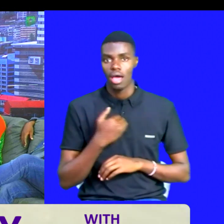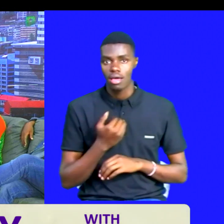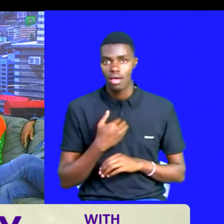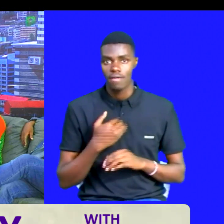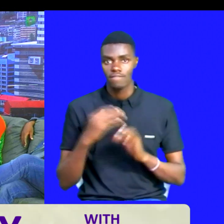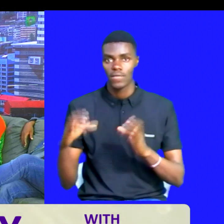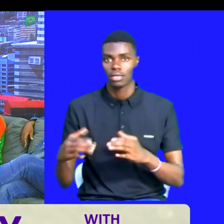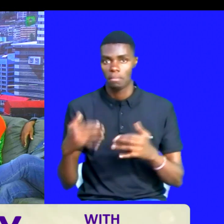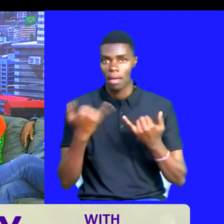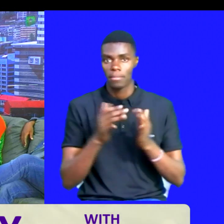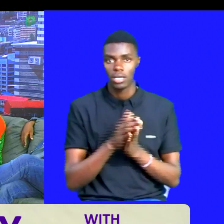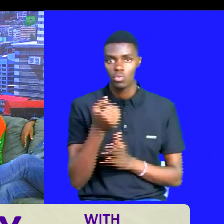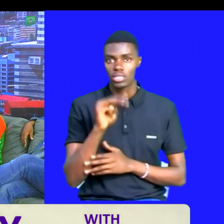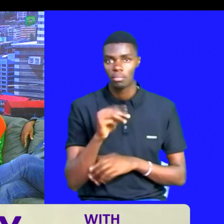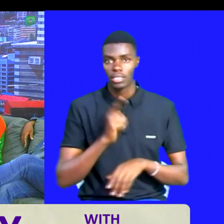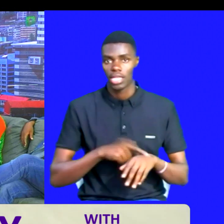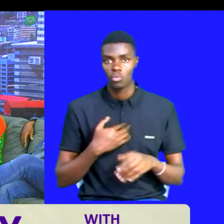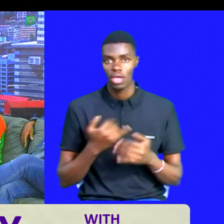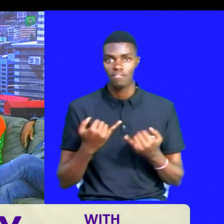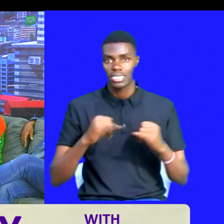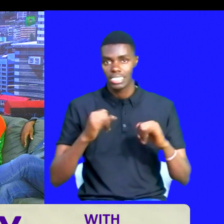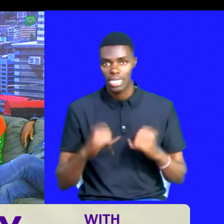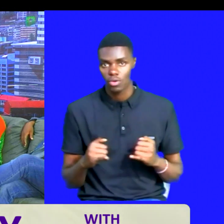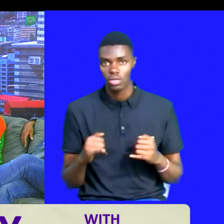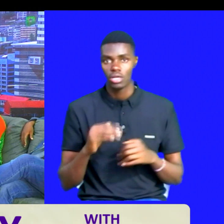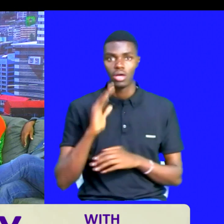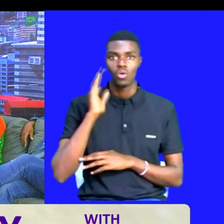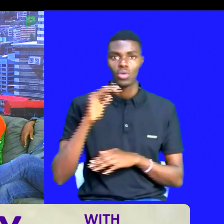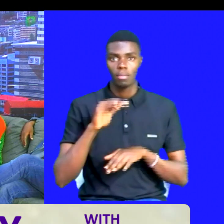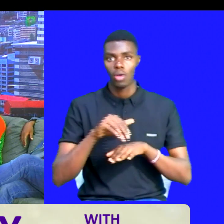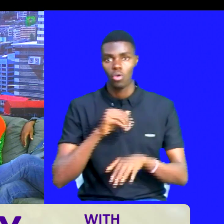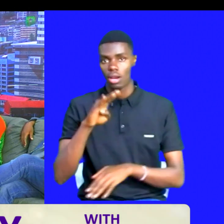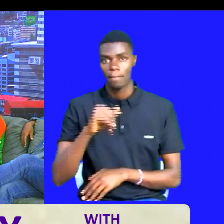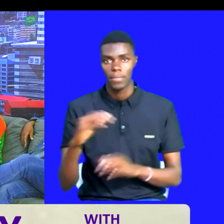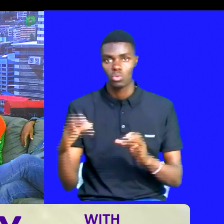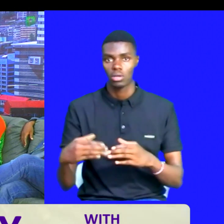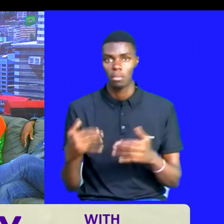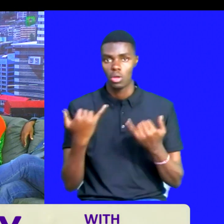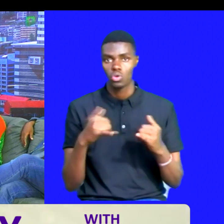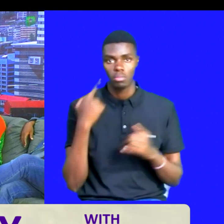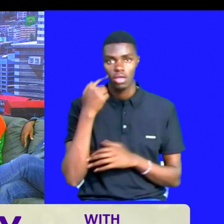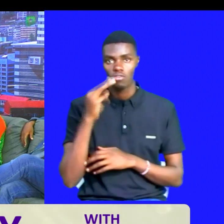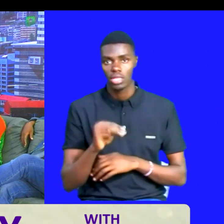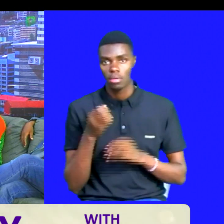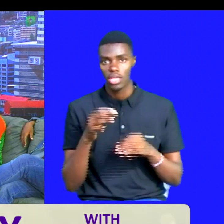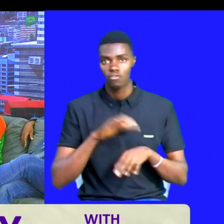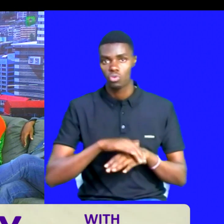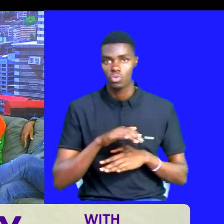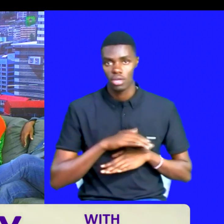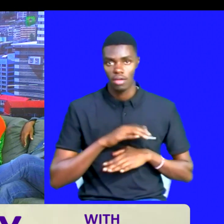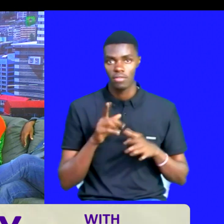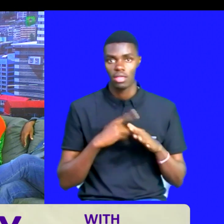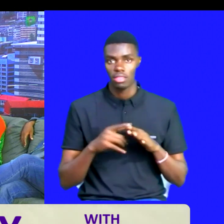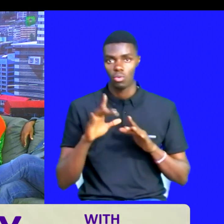Play with them. And when we have trials, you get called by your club. Right. You play for them. If you're good enough, you